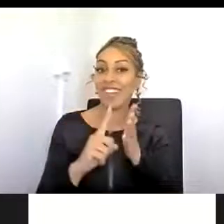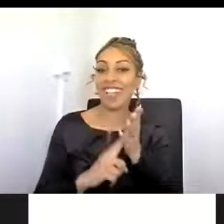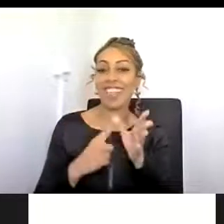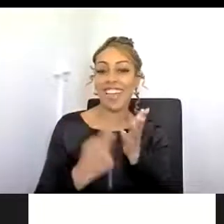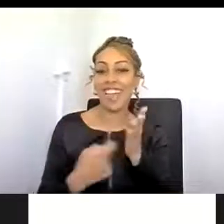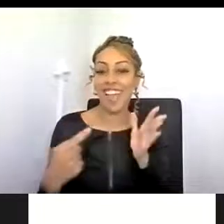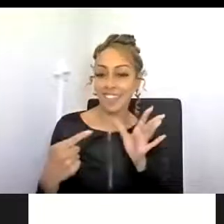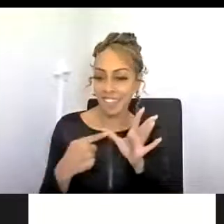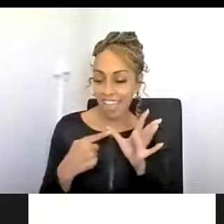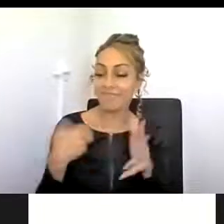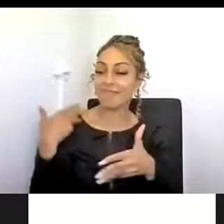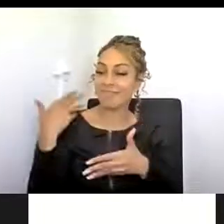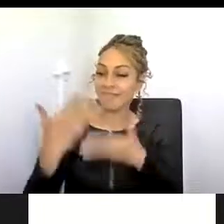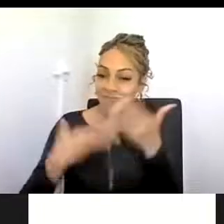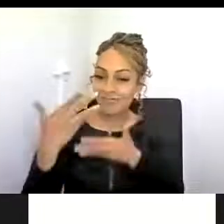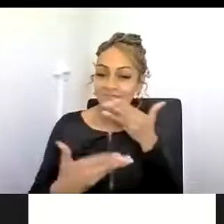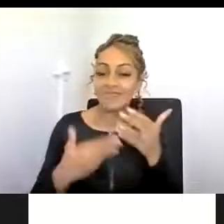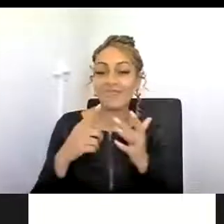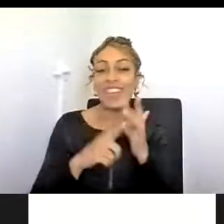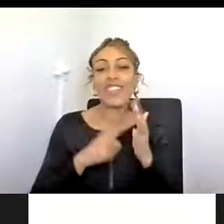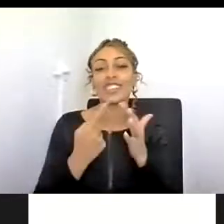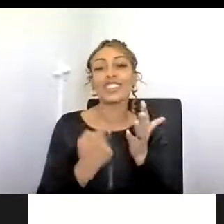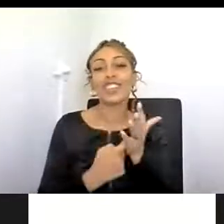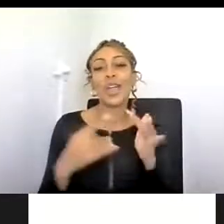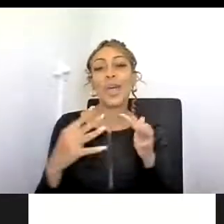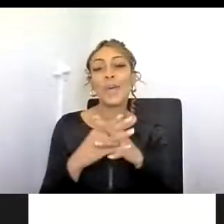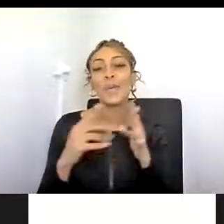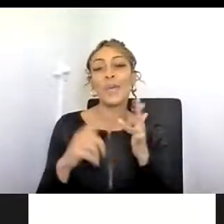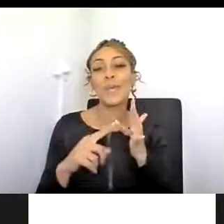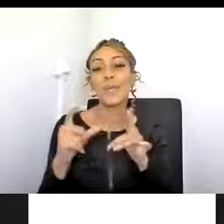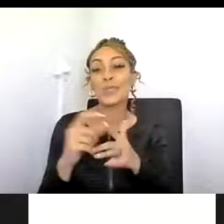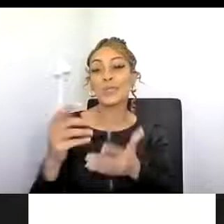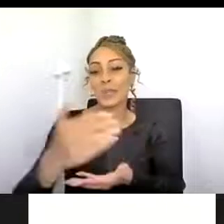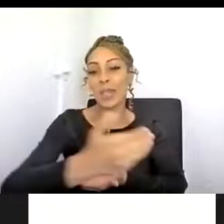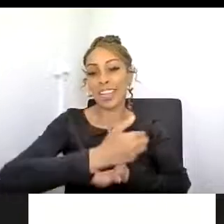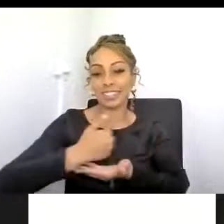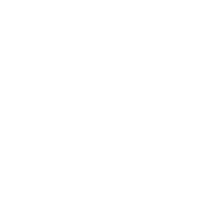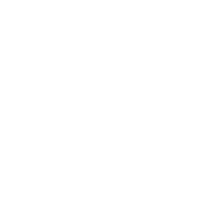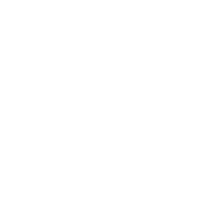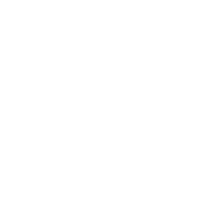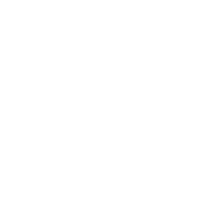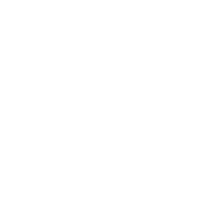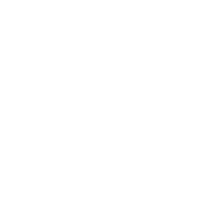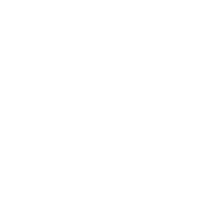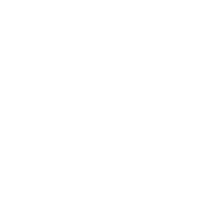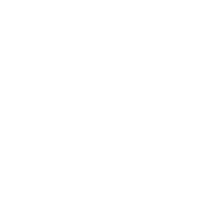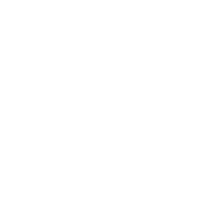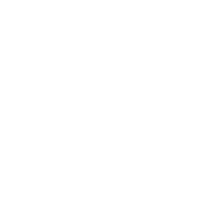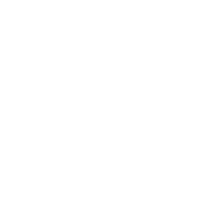to talk about the Jarwood Collection now. Thank you, Lara. Thank you very much, Kate. I'm going to do the technical bit and share